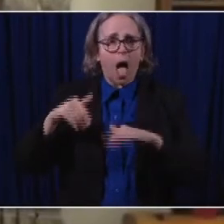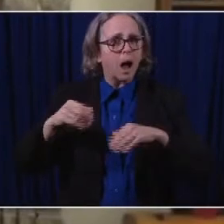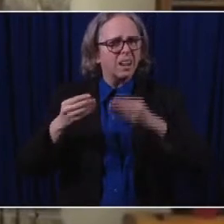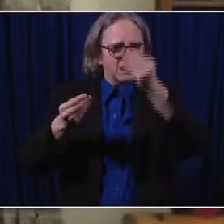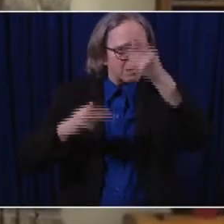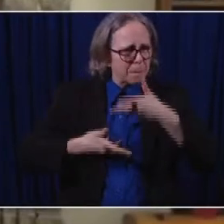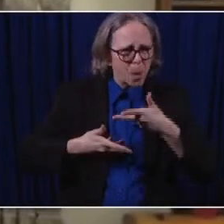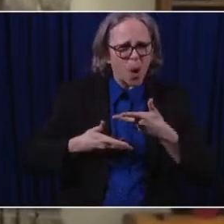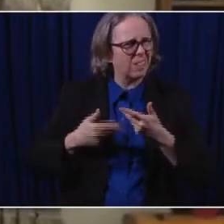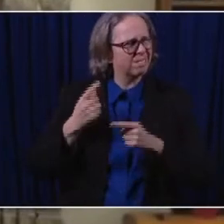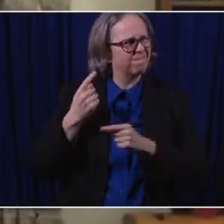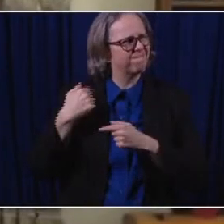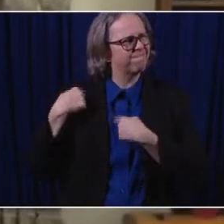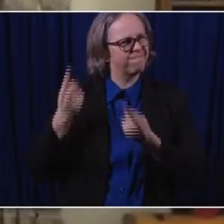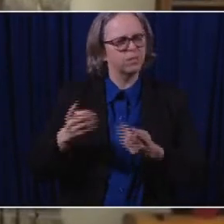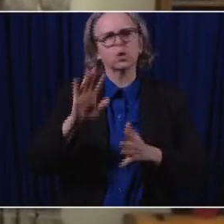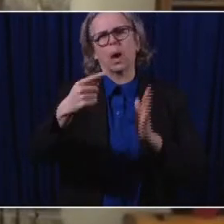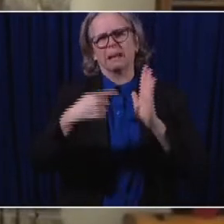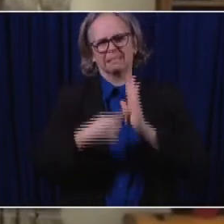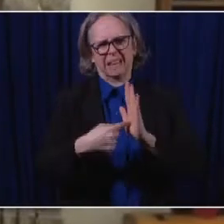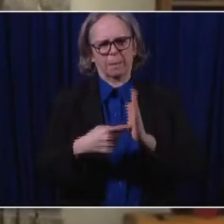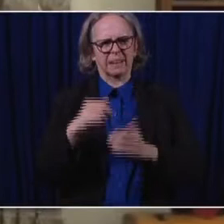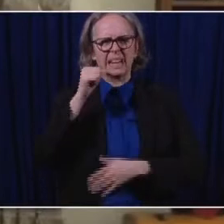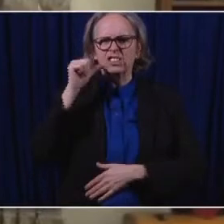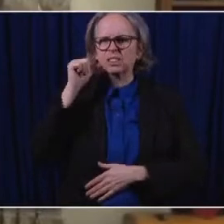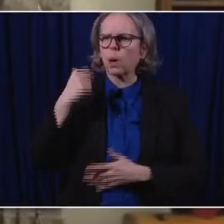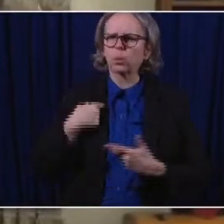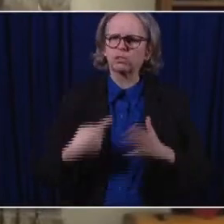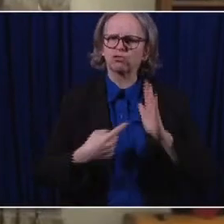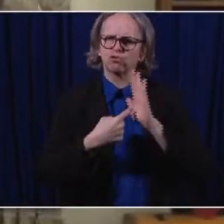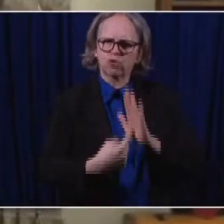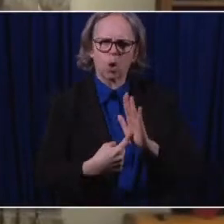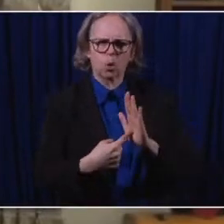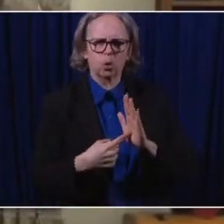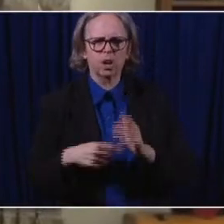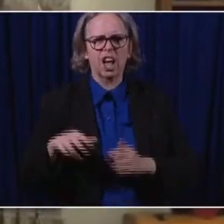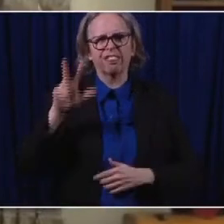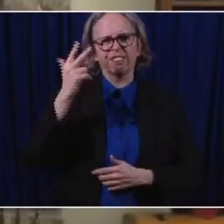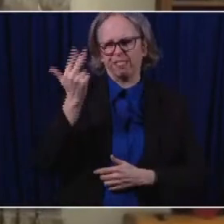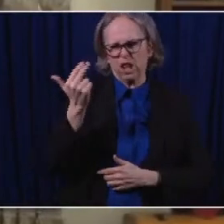dashboard 13.2% of our vaccine records are listed as unknown race.